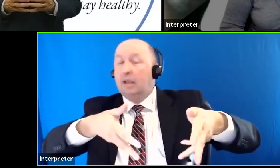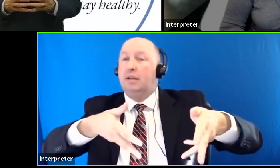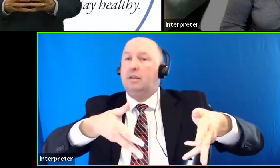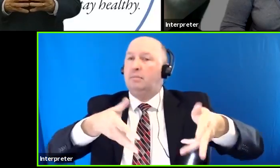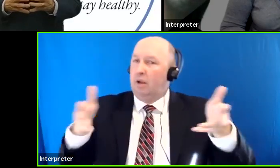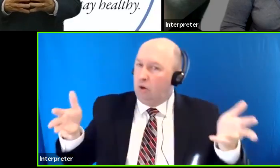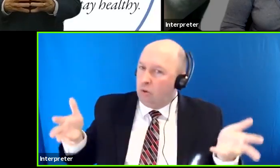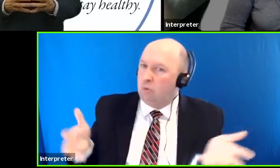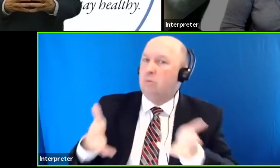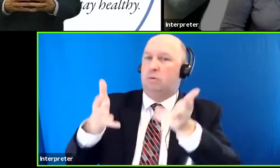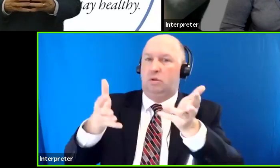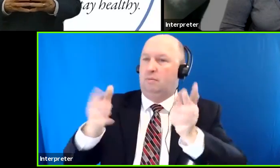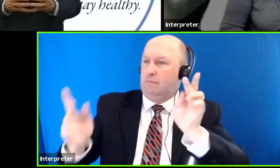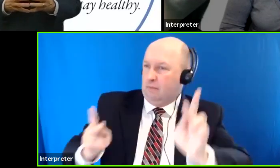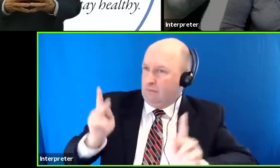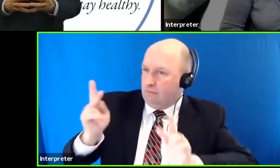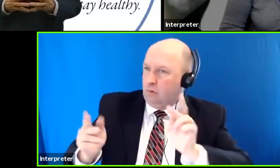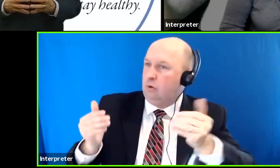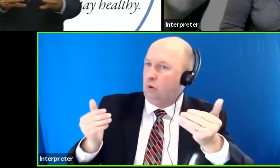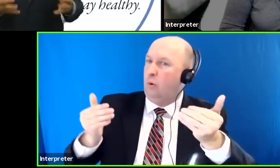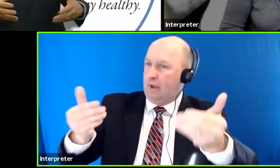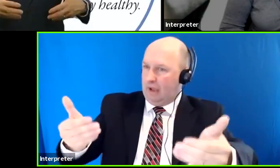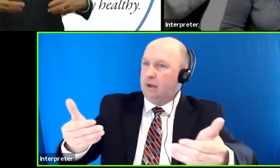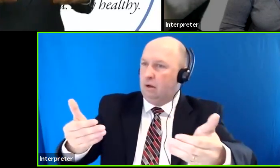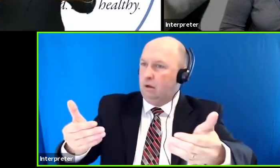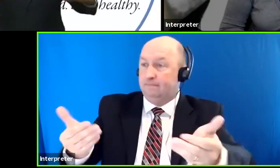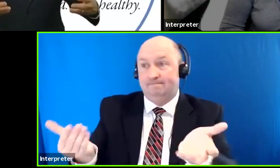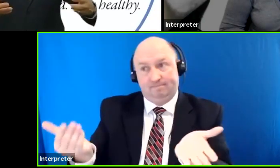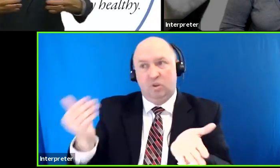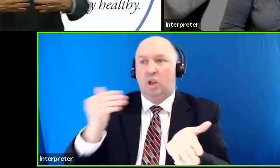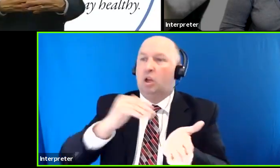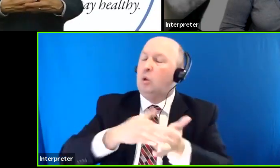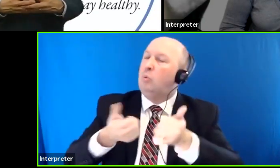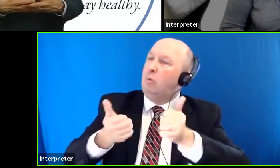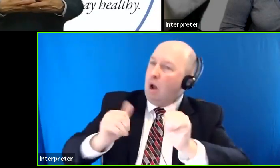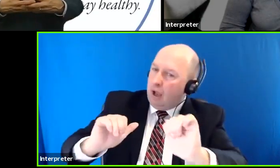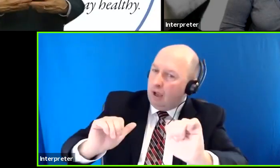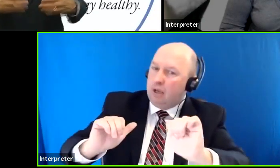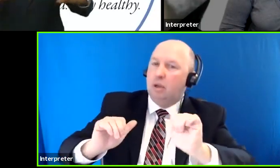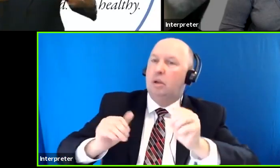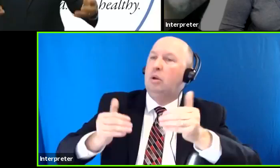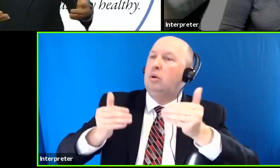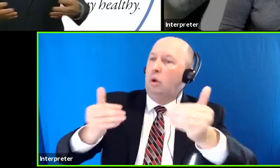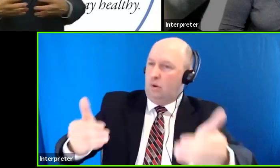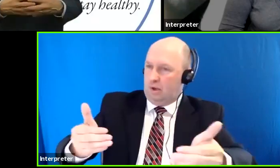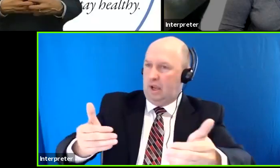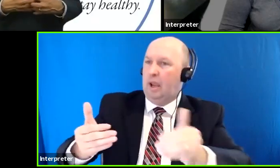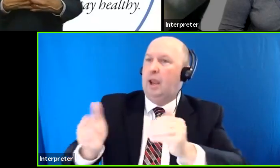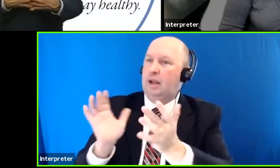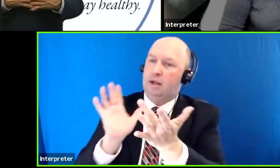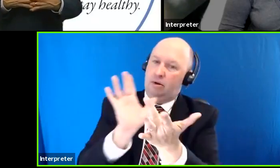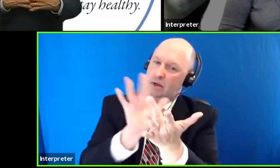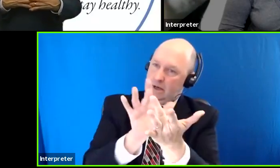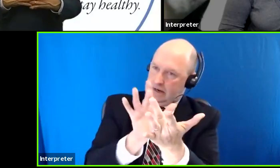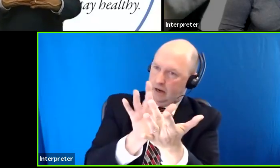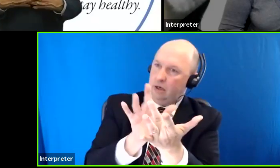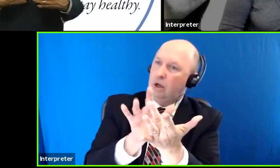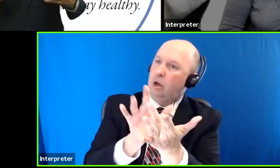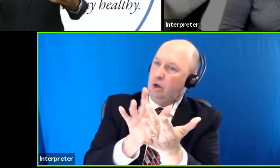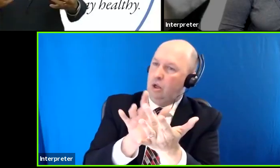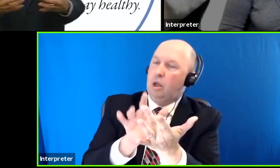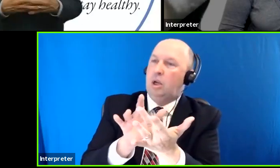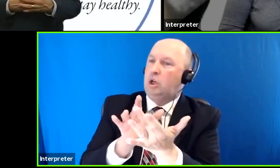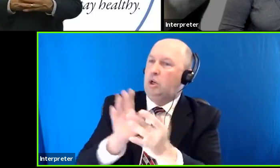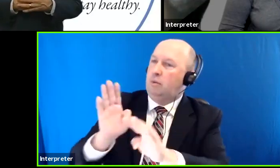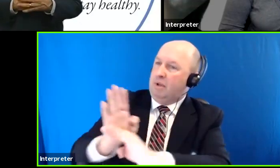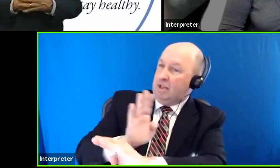urge individuals to go ahead and again, try to go ahead and make sure you reach back into your employer